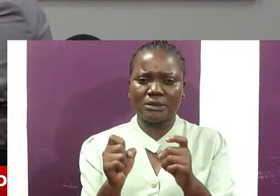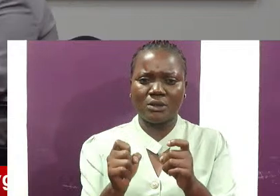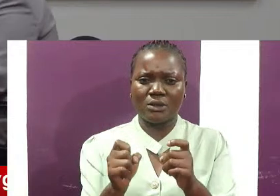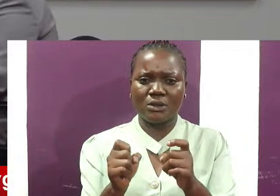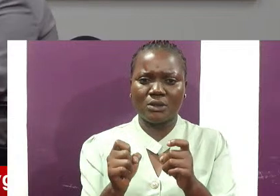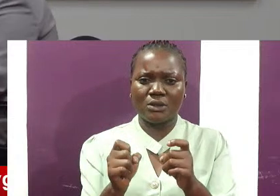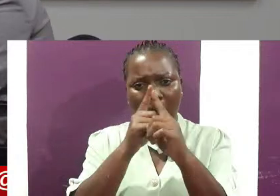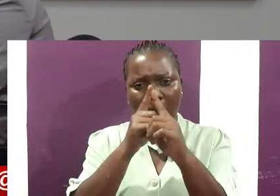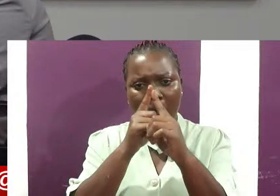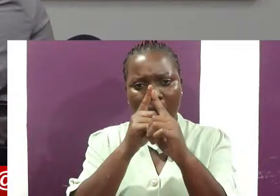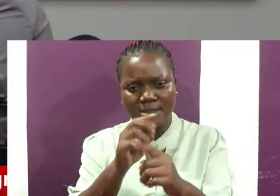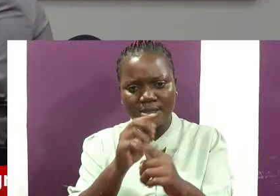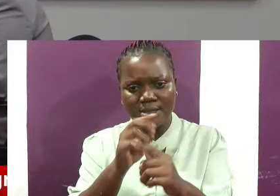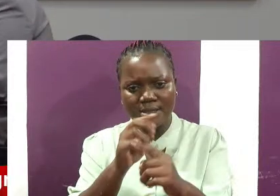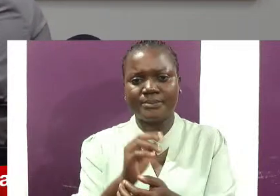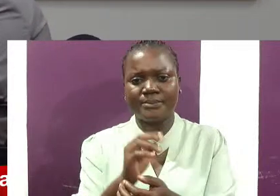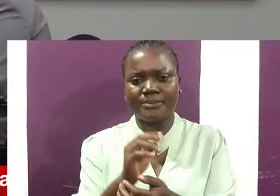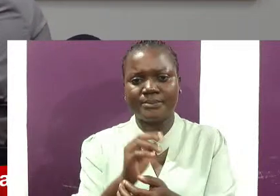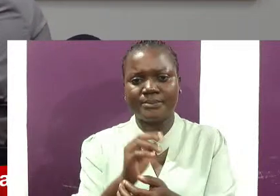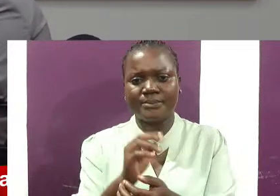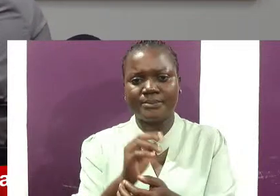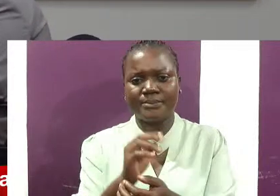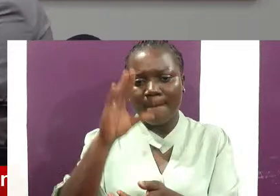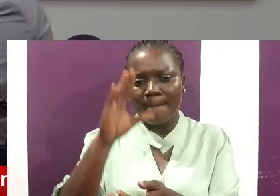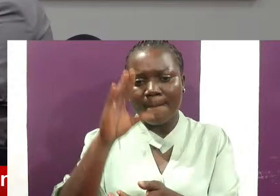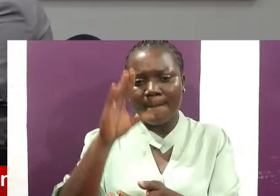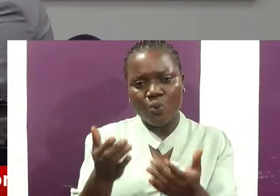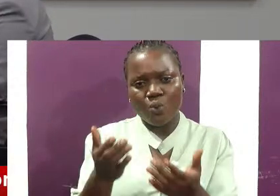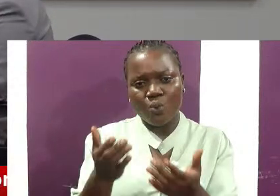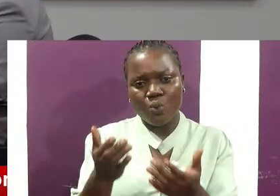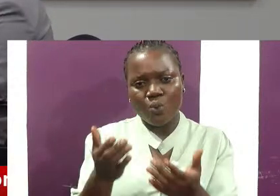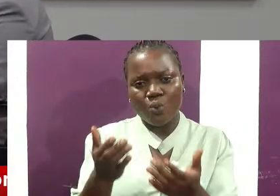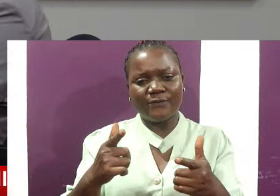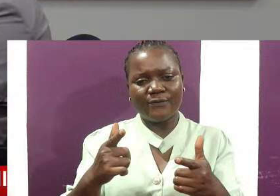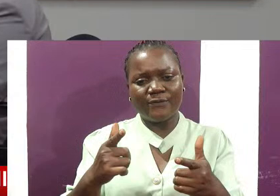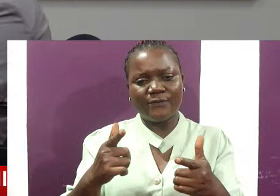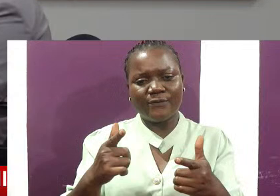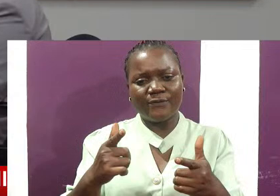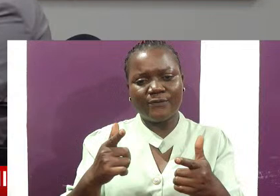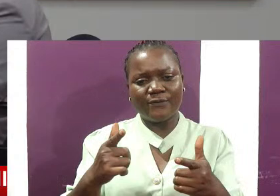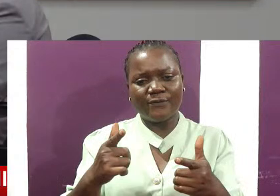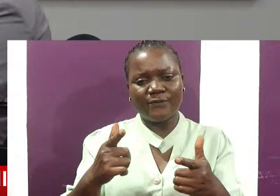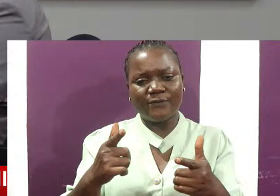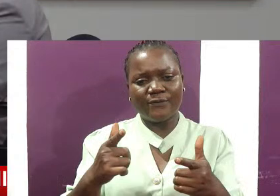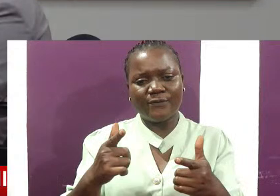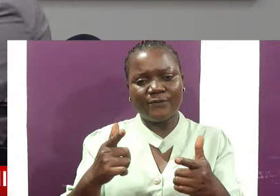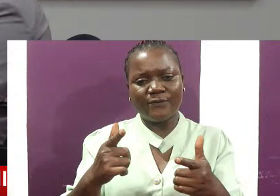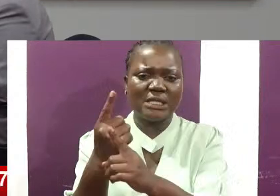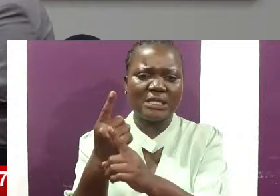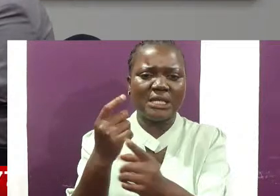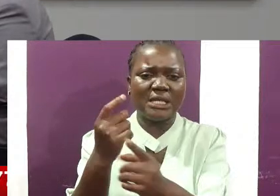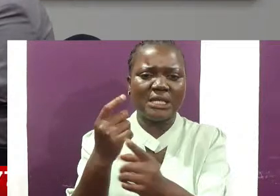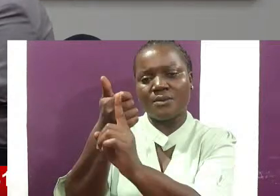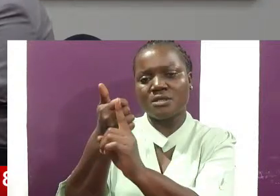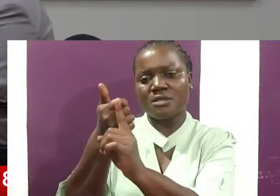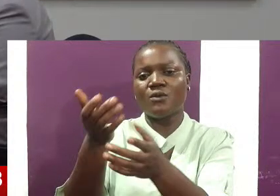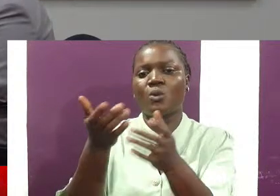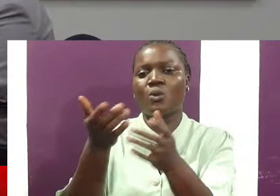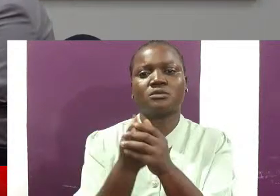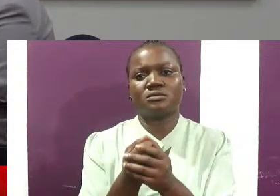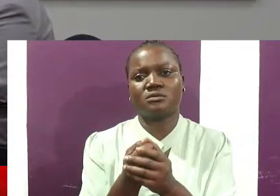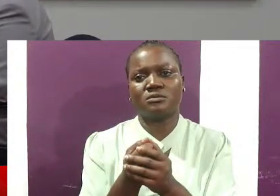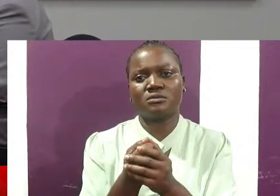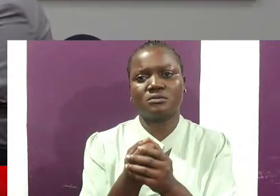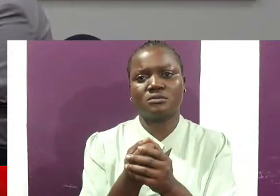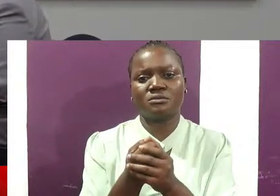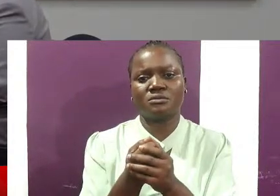wants to justify his life a lot of times, and therefore when he finds something the Bible teaches that he won't want to hold to, he'll not teach